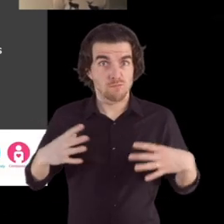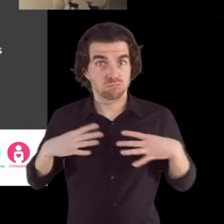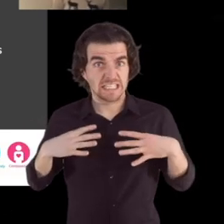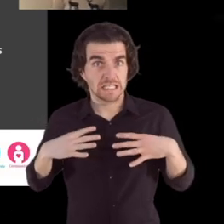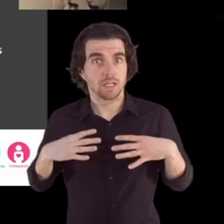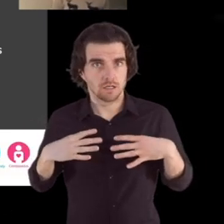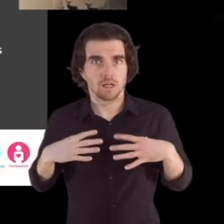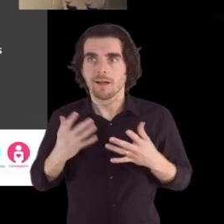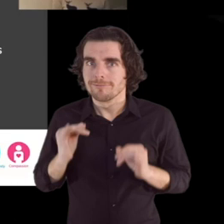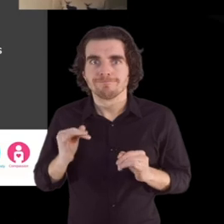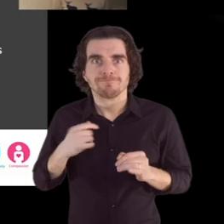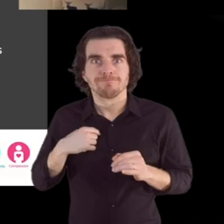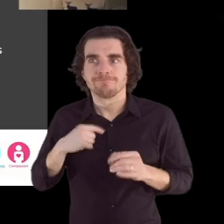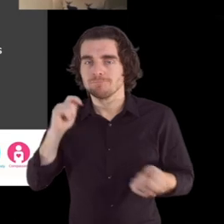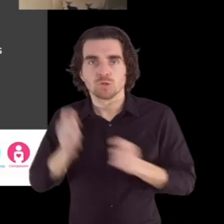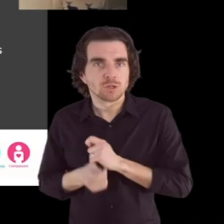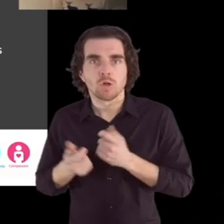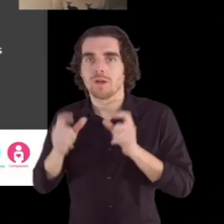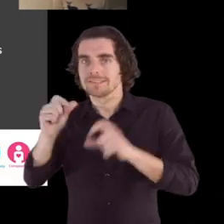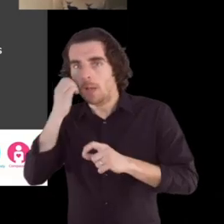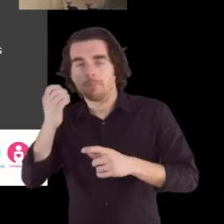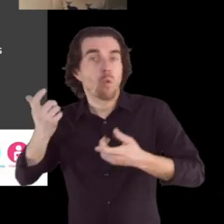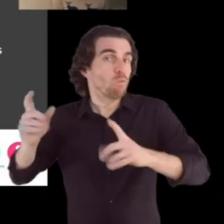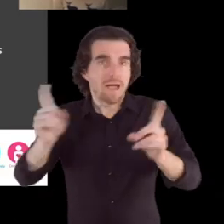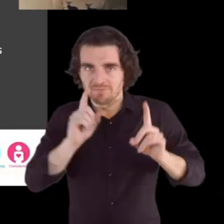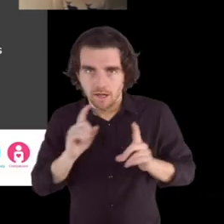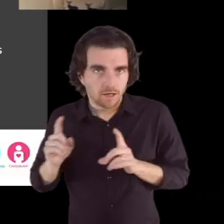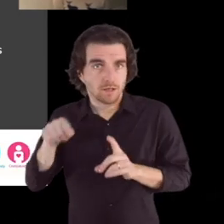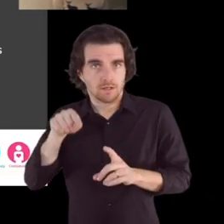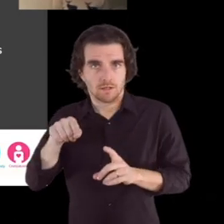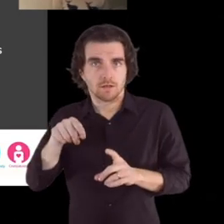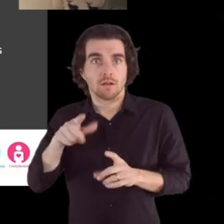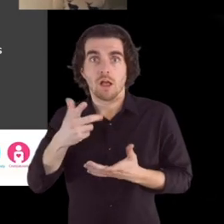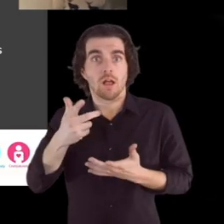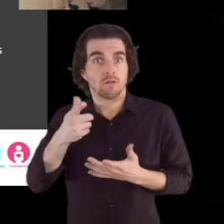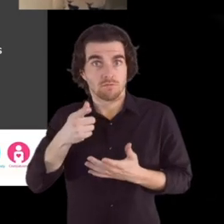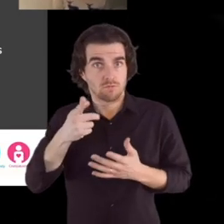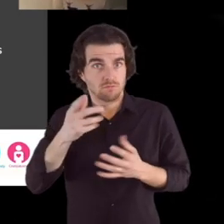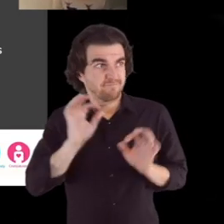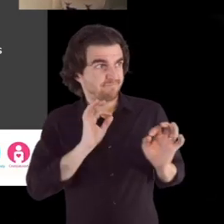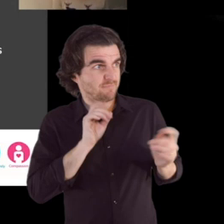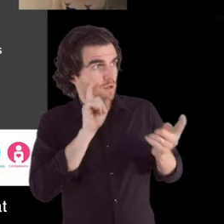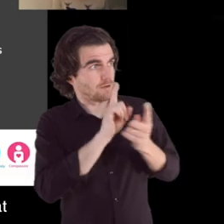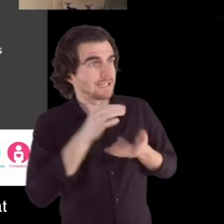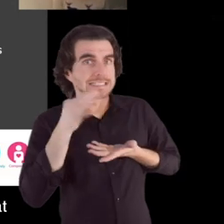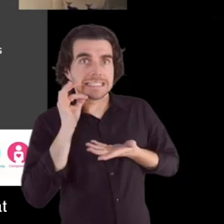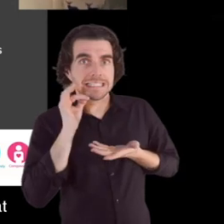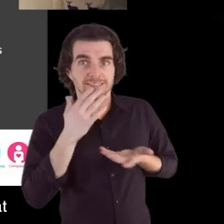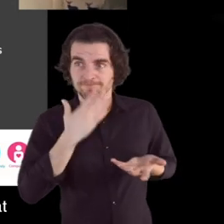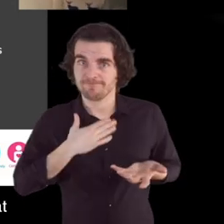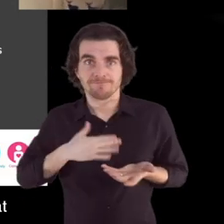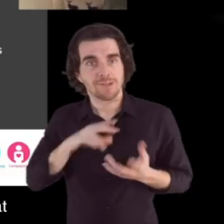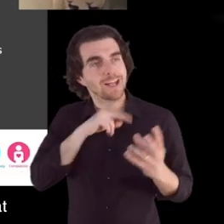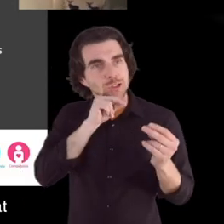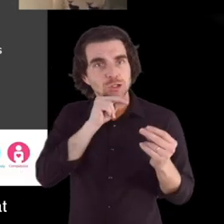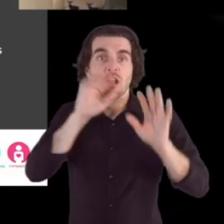normally happen throughout the day just aren't happening these days, you know, especially if you're working from home. You don't have somebody to go and have a cup of tea with, or, you know, you